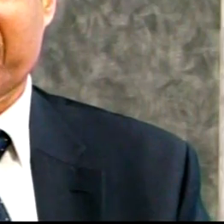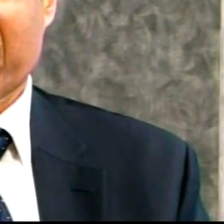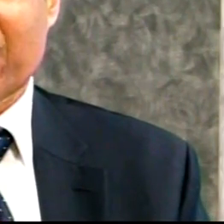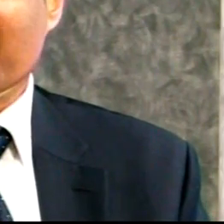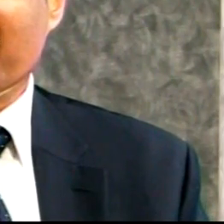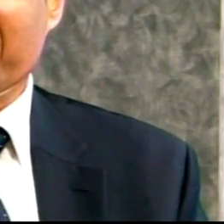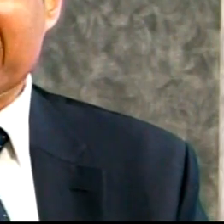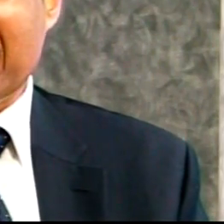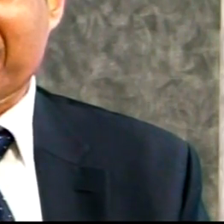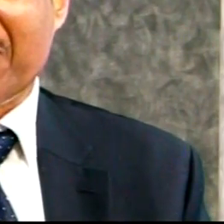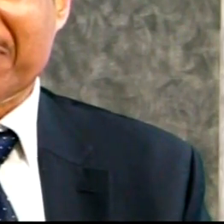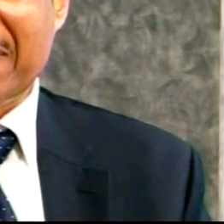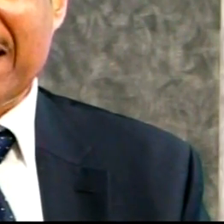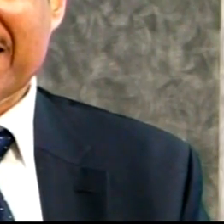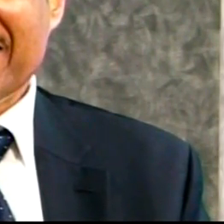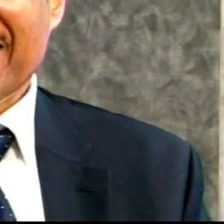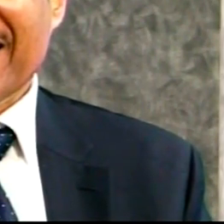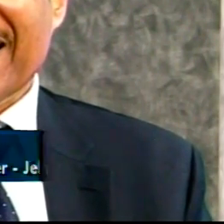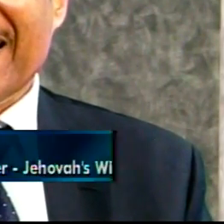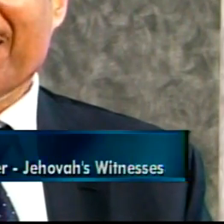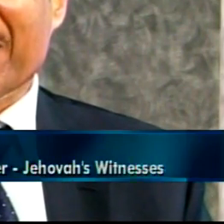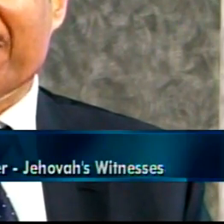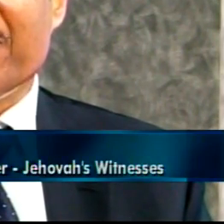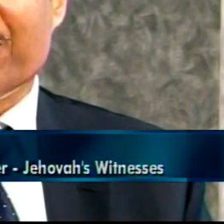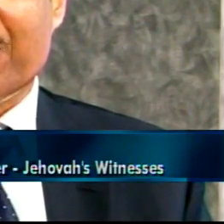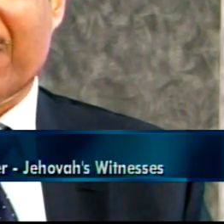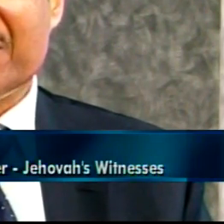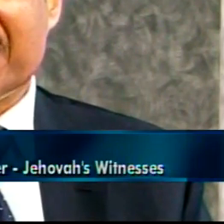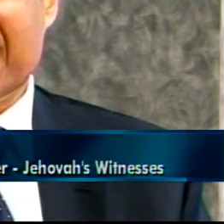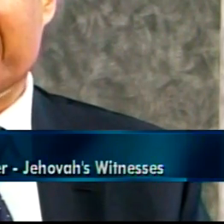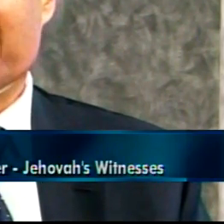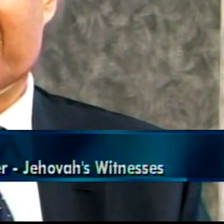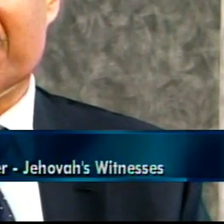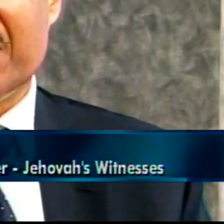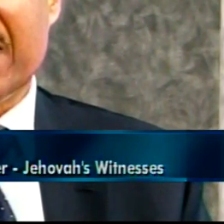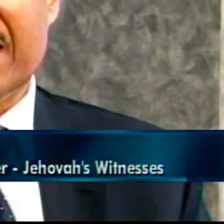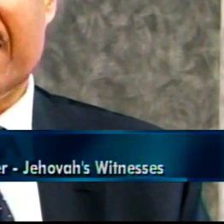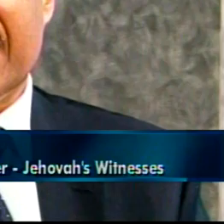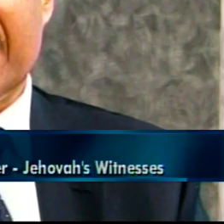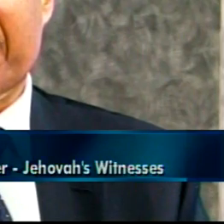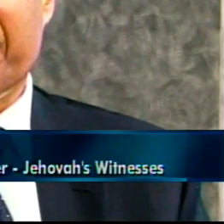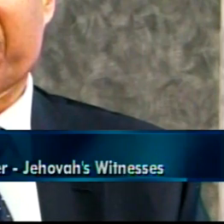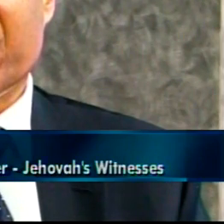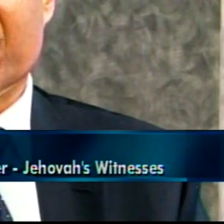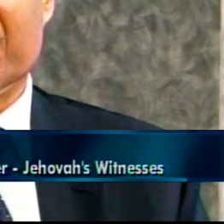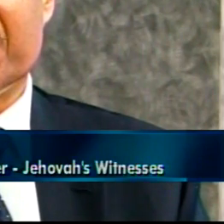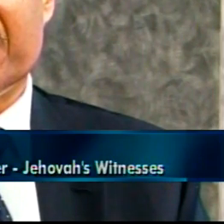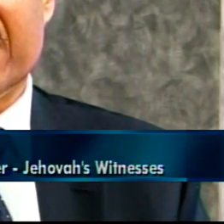wants to come, you can put up my teleprompter again. If an individual wants to come to the